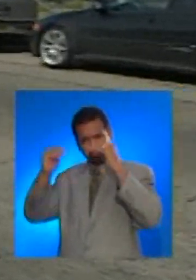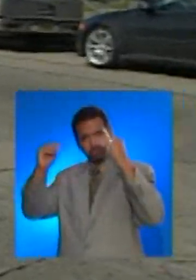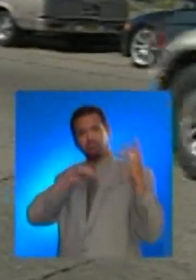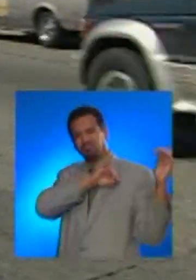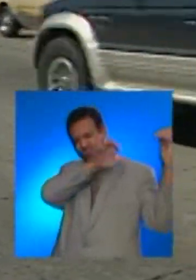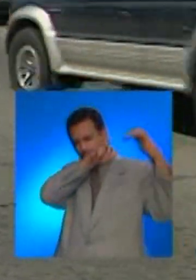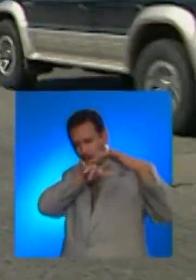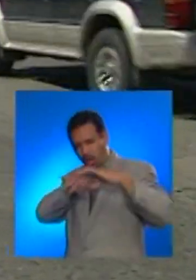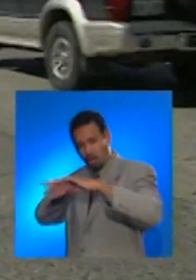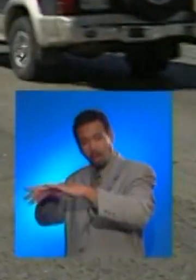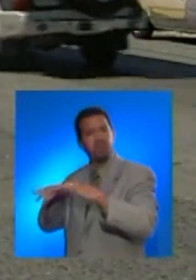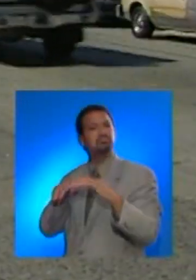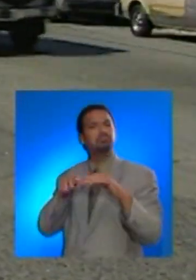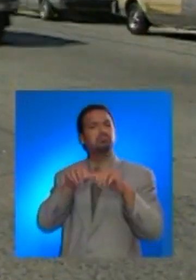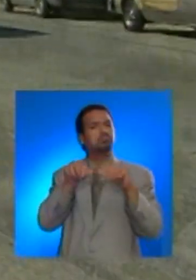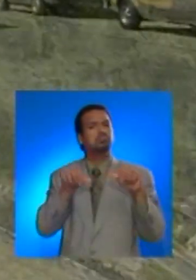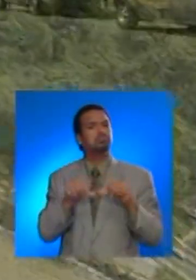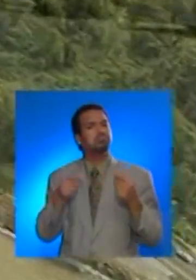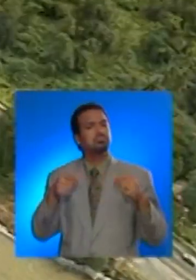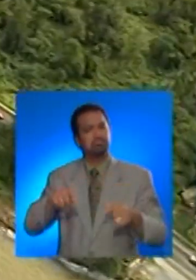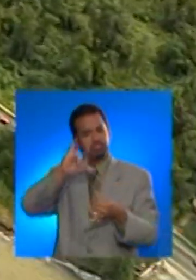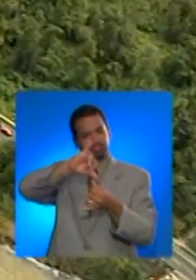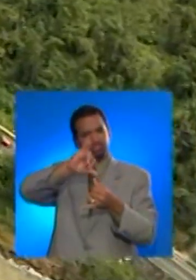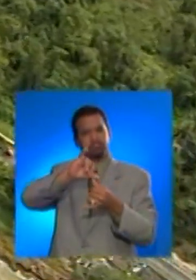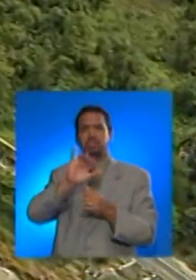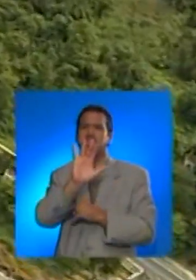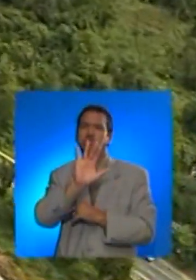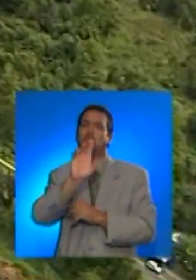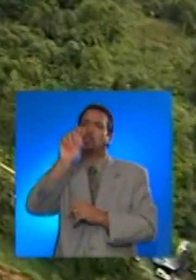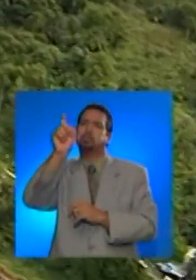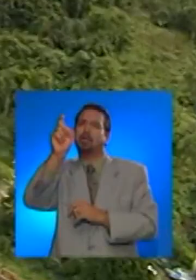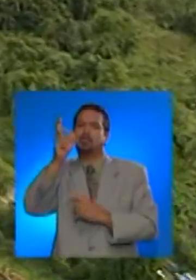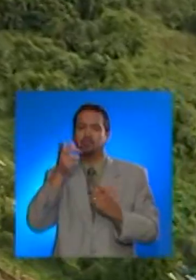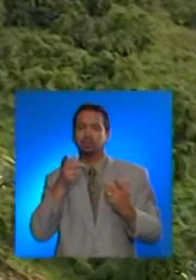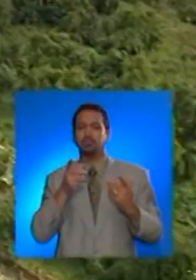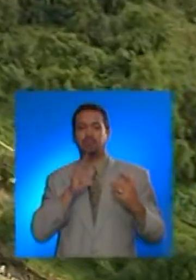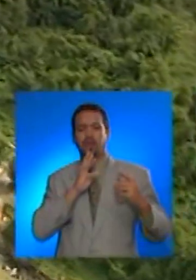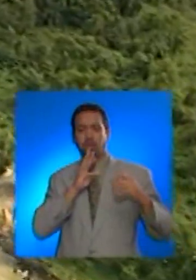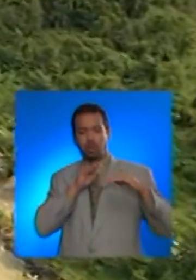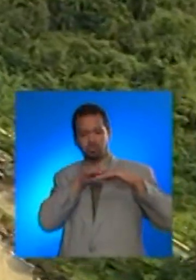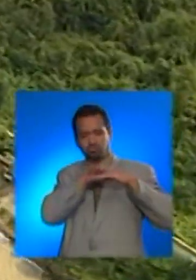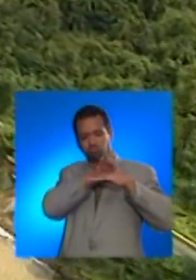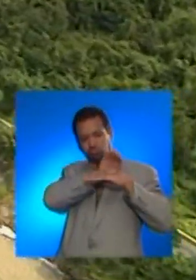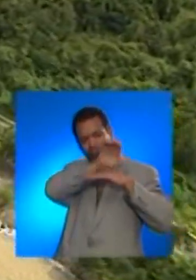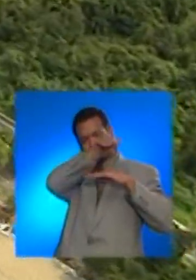along the coast were flooded. Here, the waves reached 5 feet above sea level.